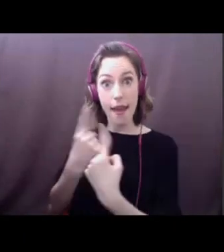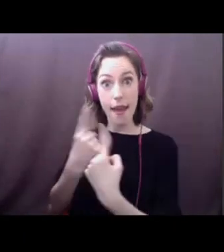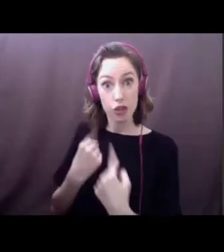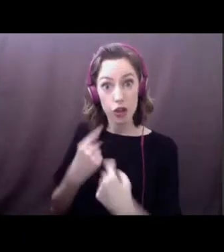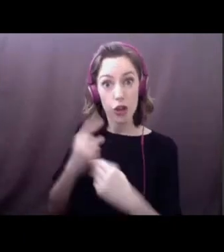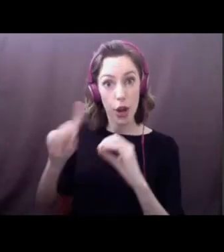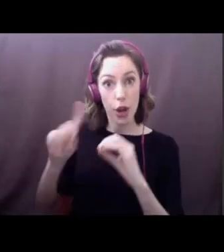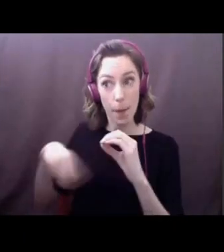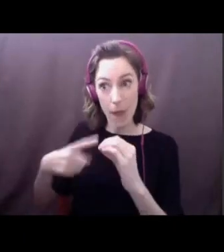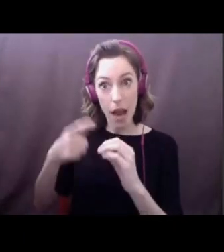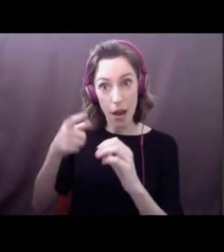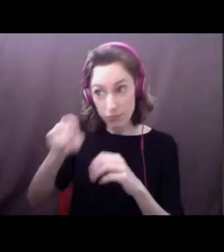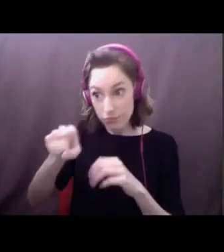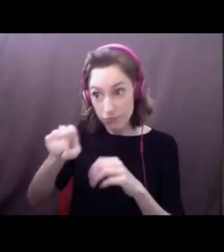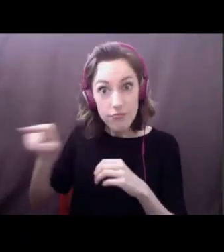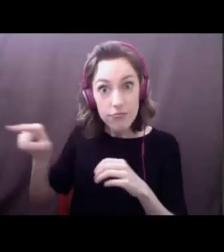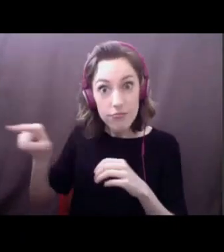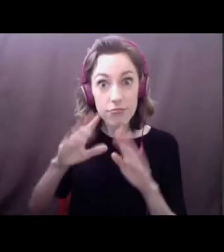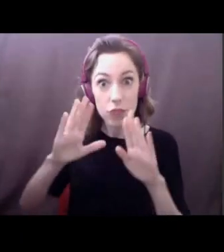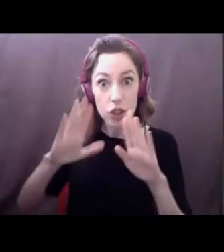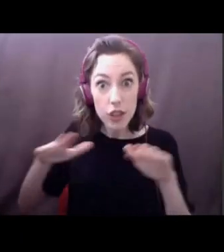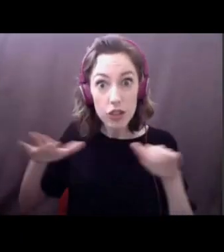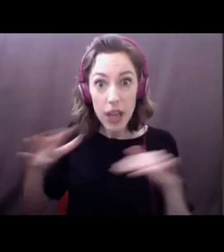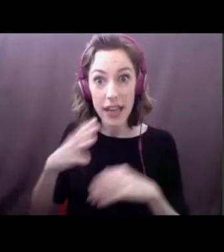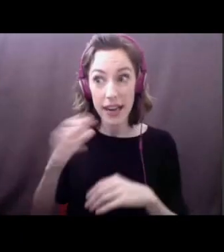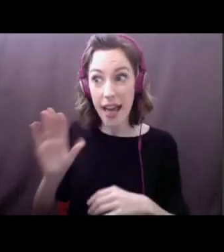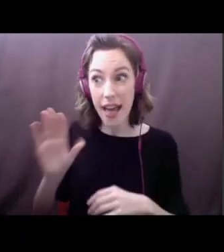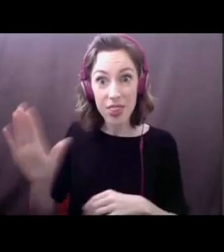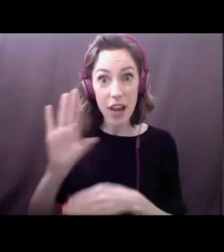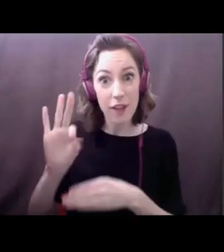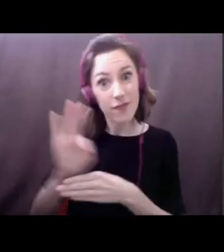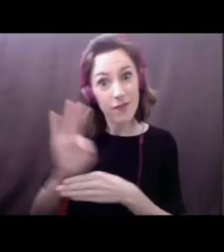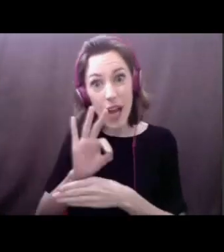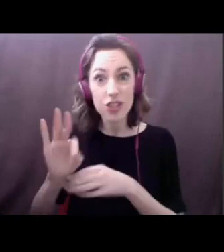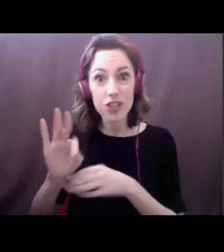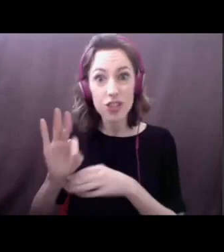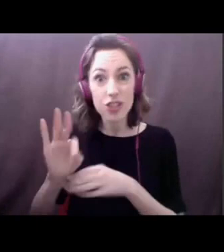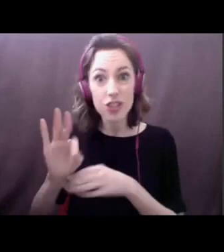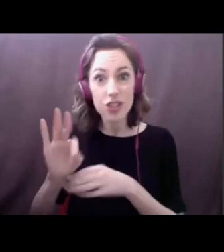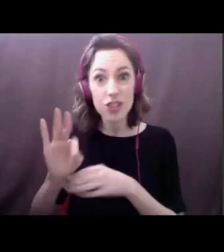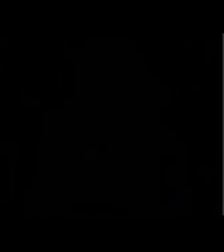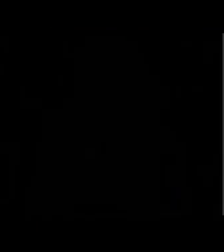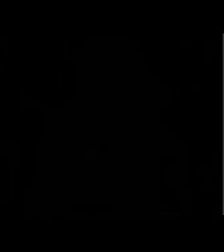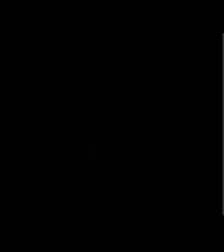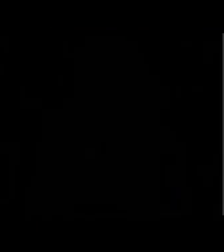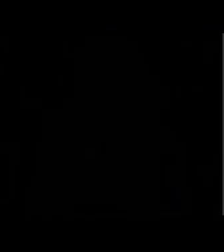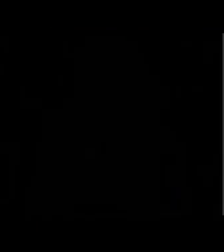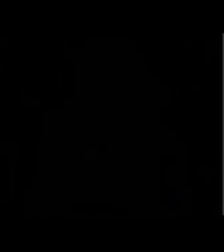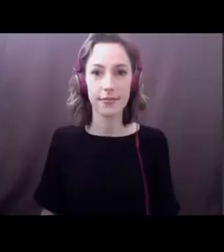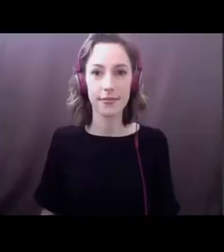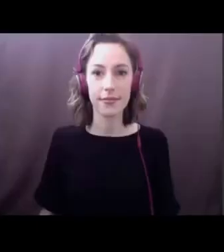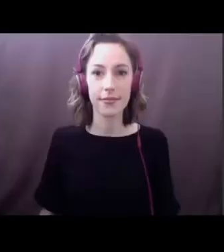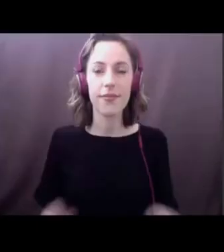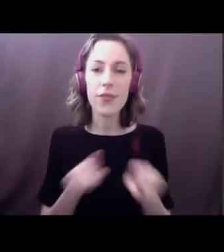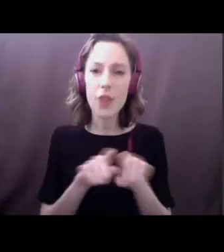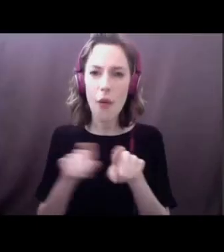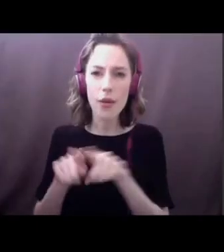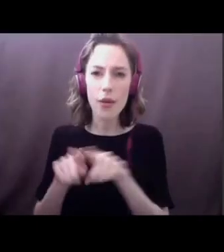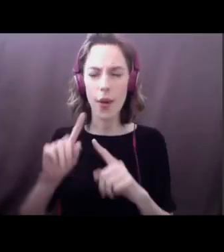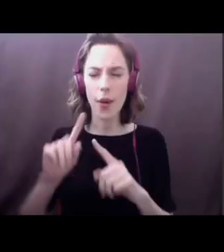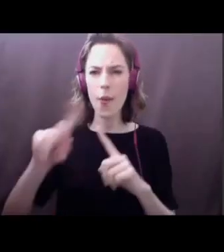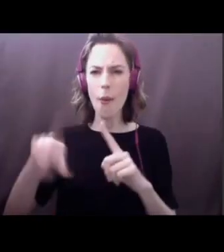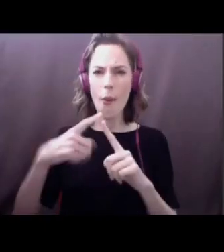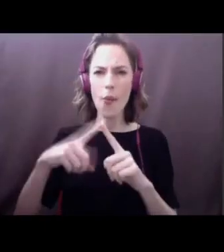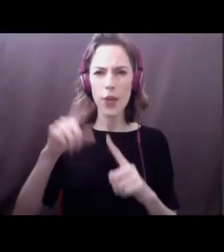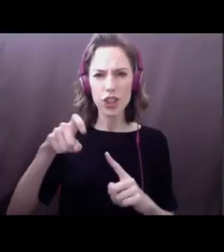The other thing is when to approach teachers. Do we approach teachers at the beginning of the school year, the middle of the school year, the end of the